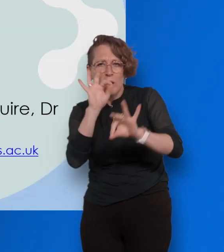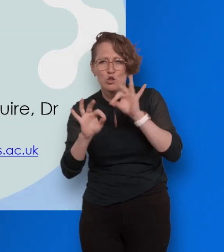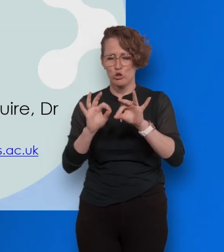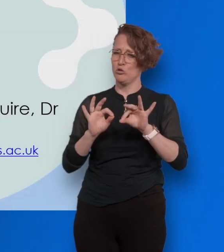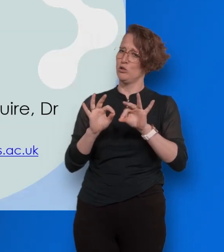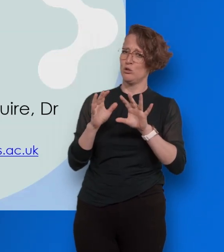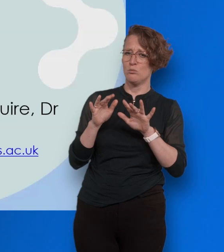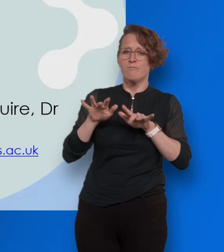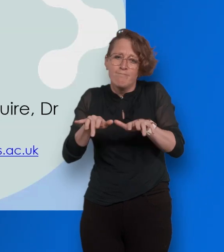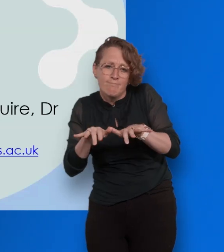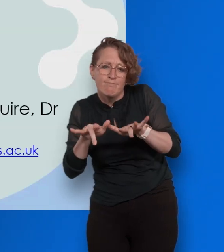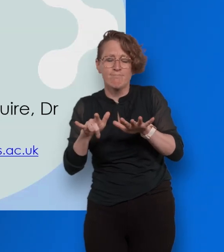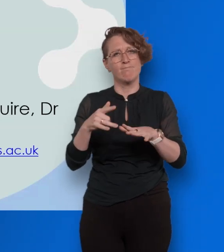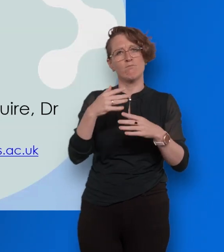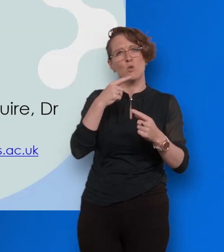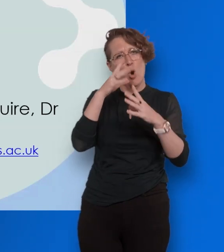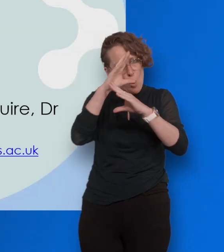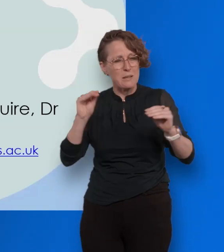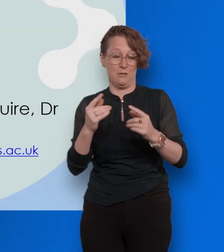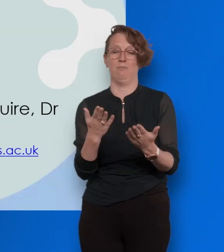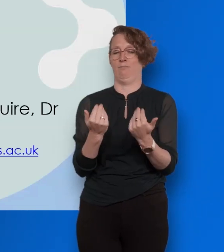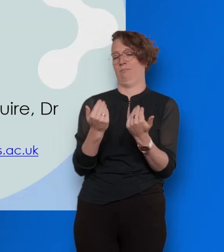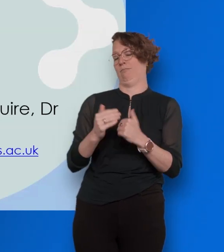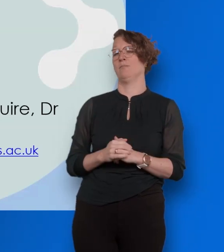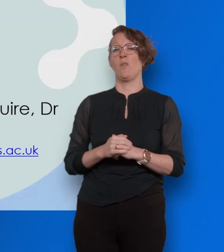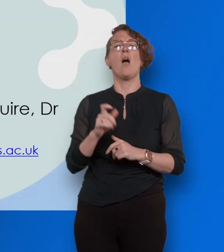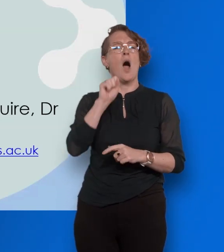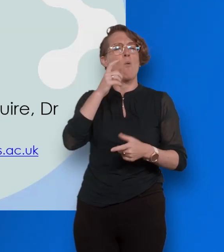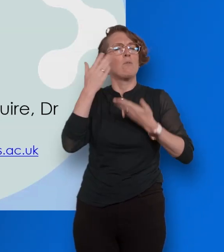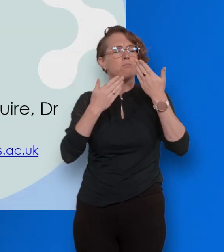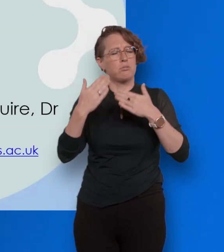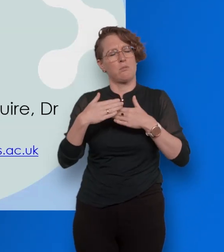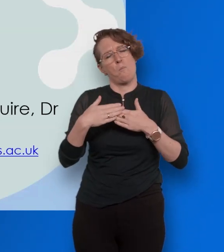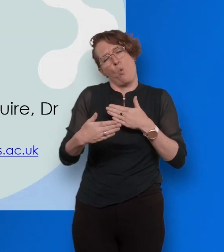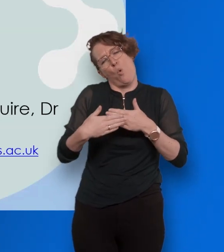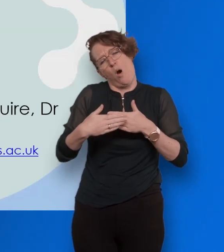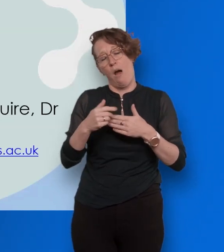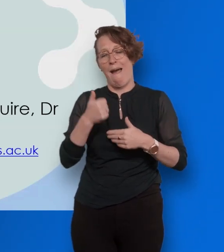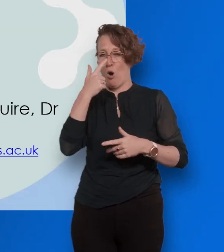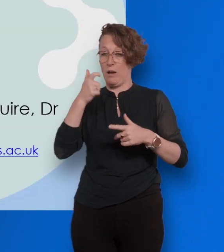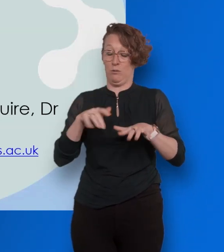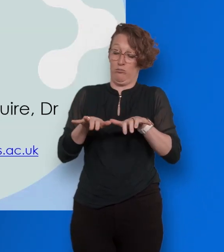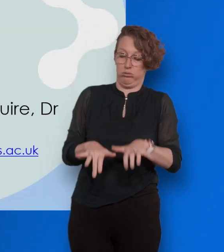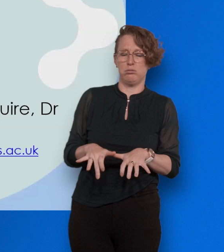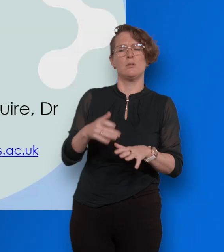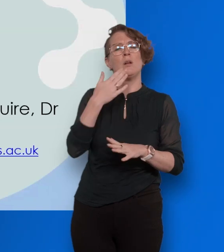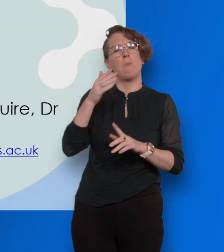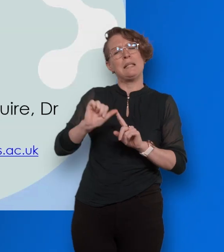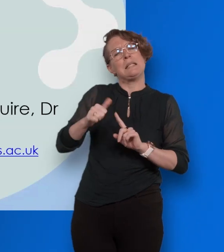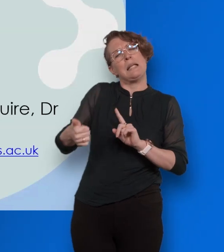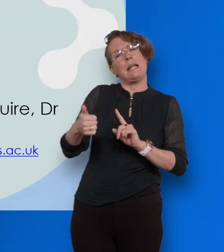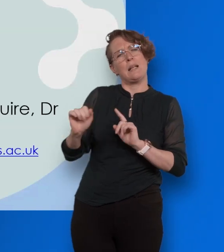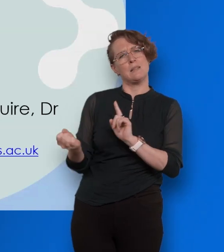your comments. But I'll say a little bit more about how you can do that in just a second. If you could go to the next slide,